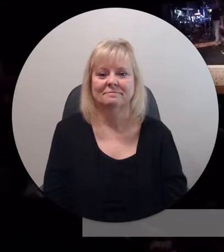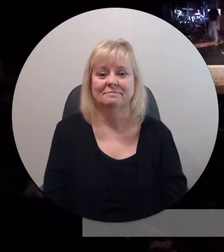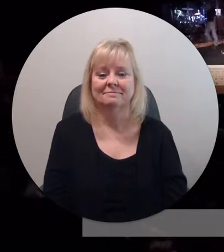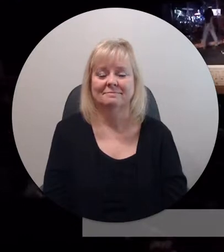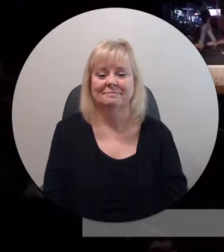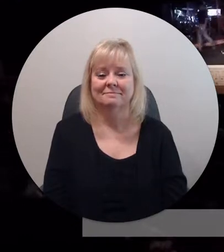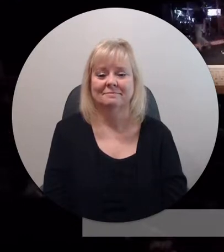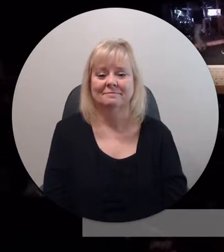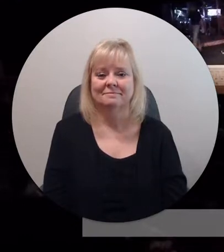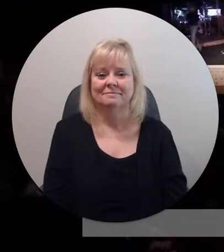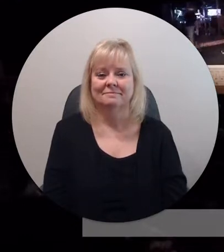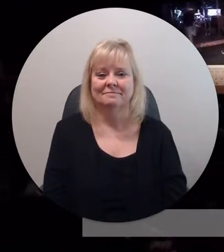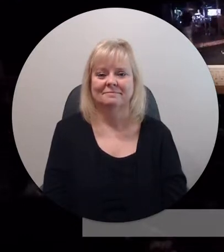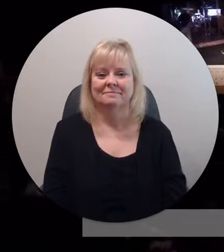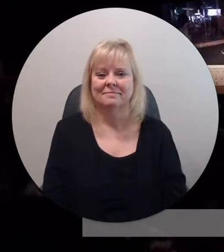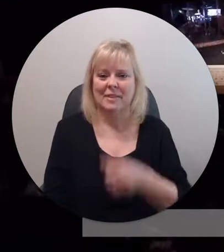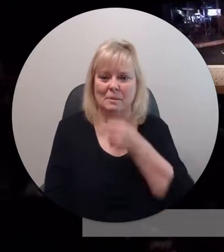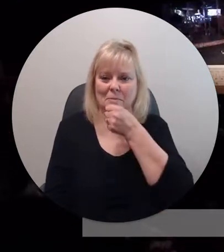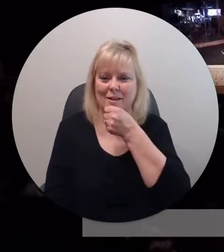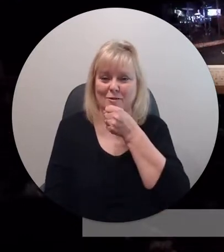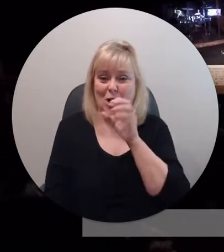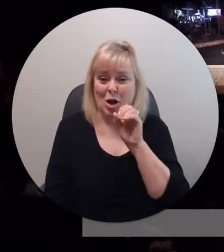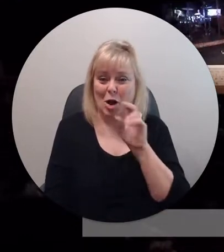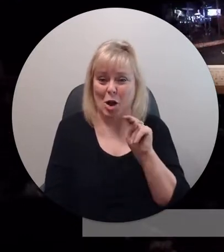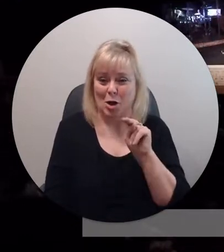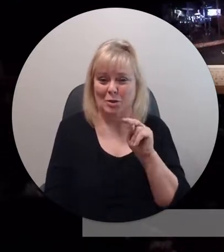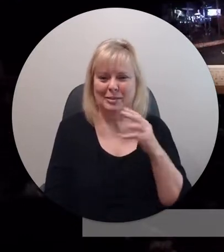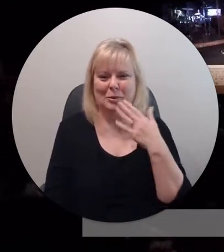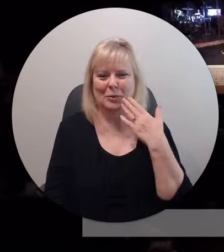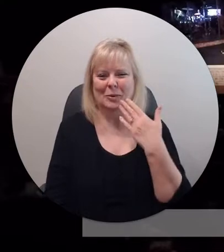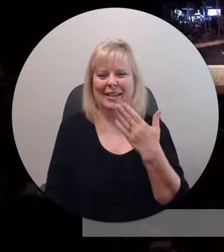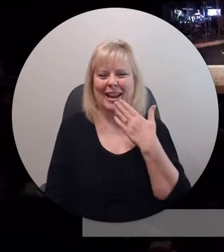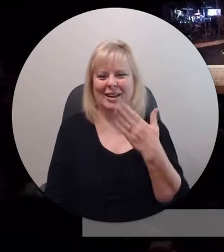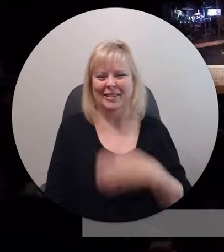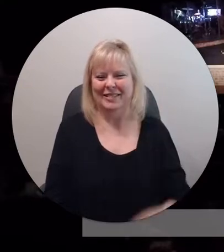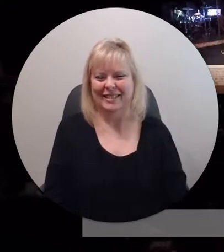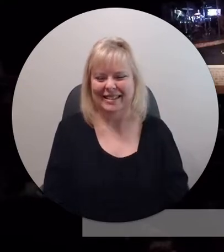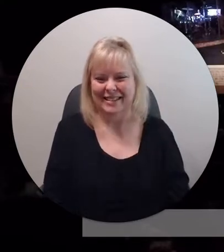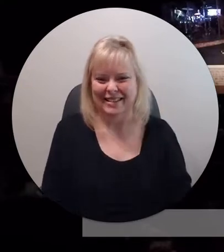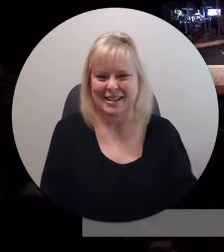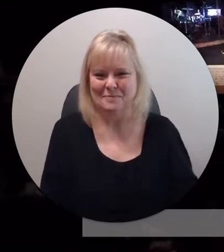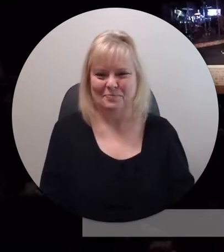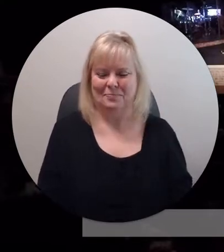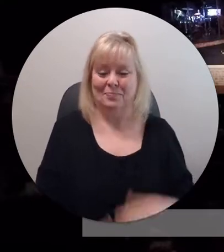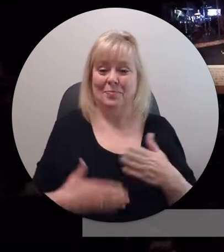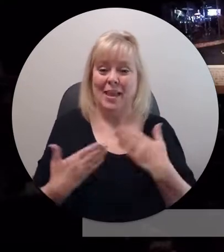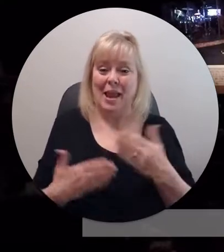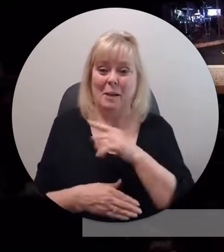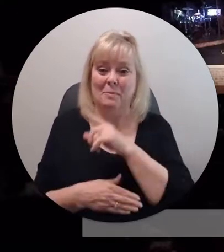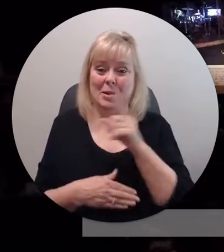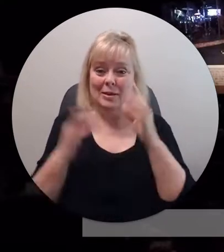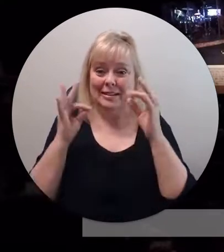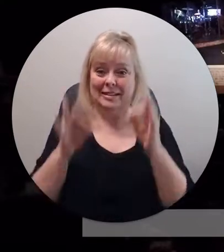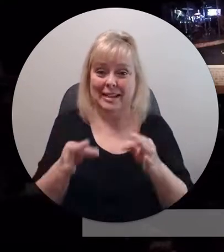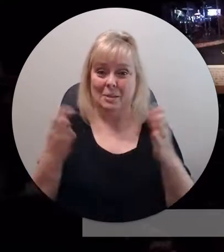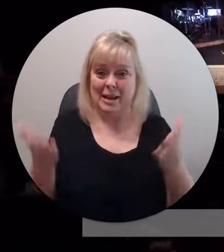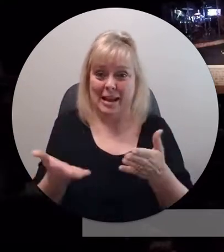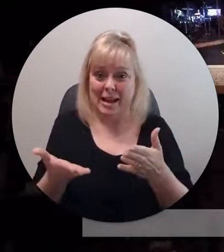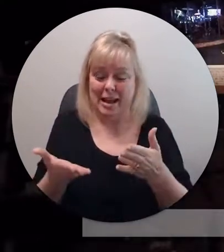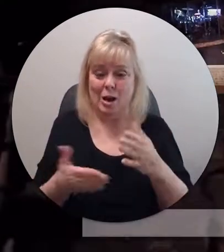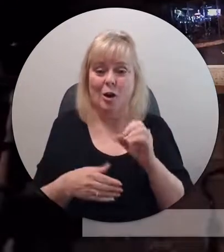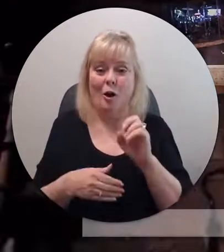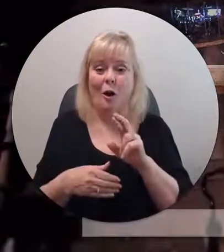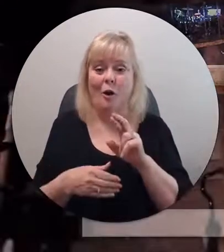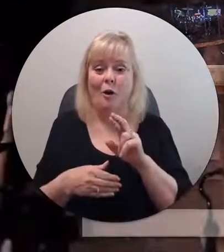Turn this microphone on. I'm very glad. So glad that you chose to be here this morning, whether you're here in person, whether you're here